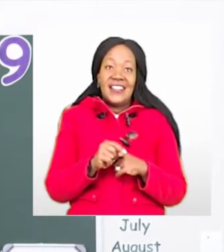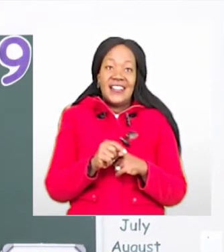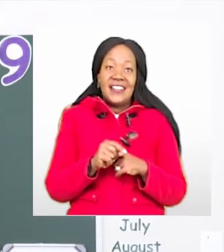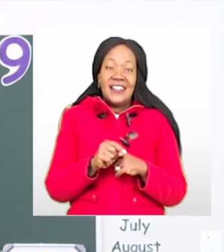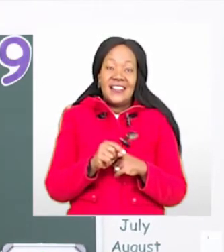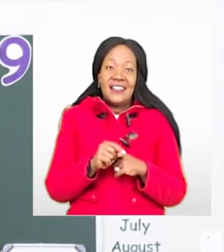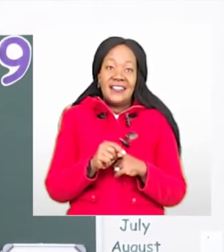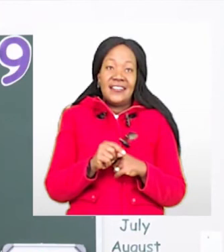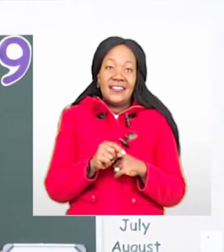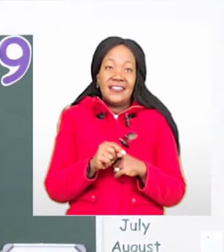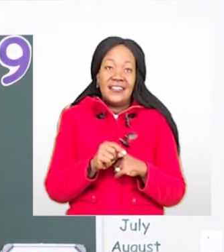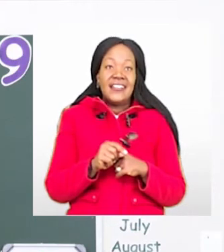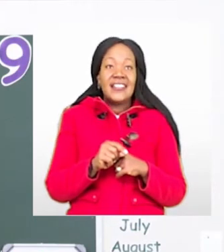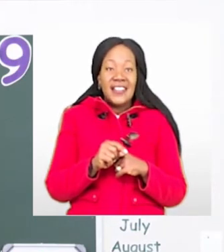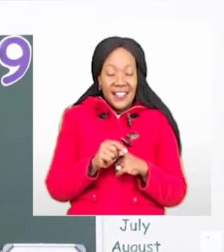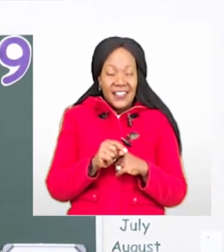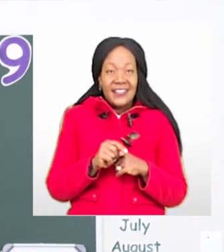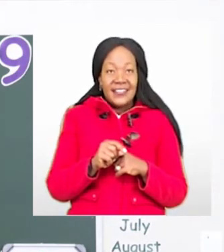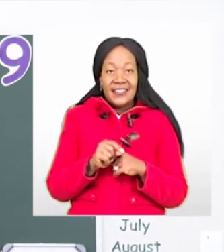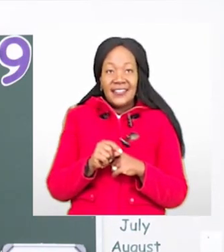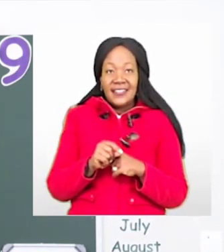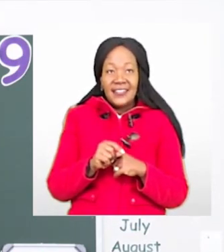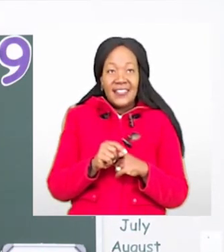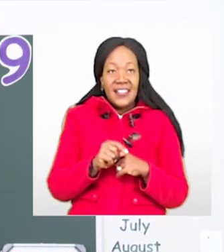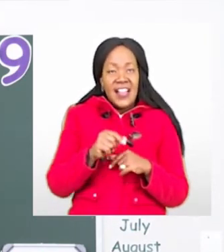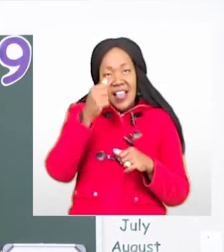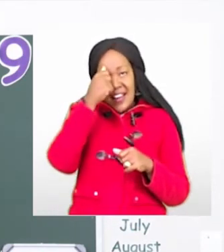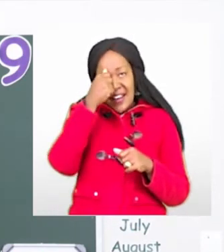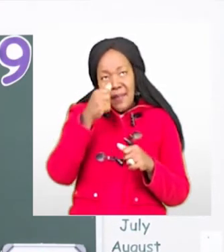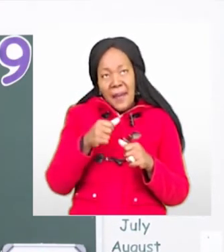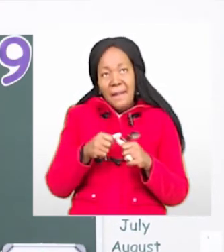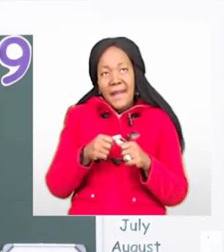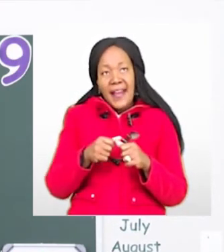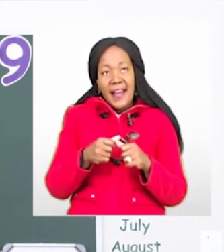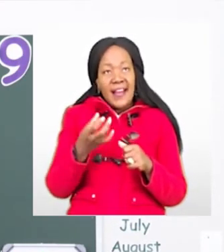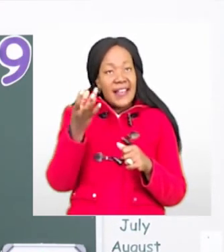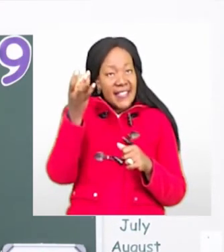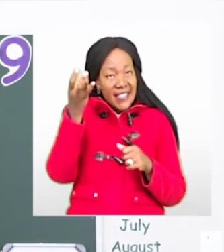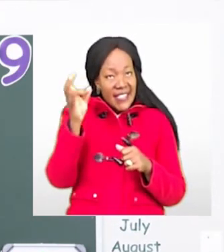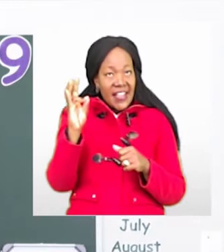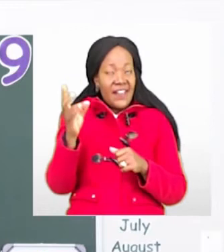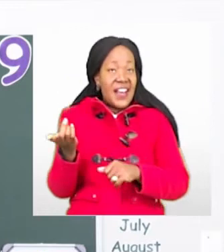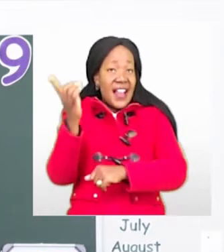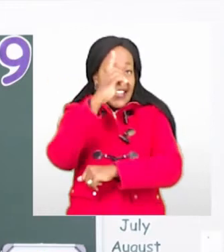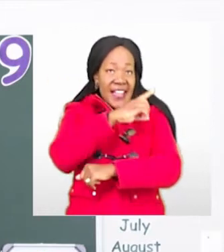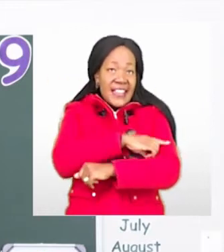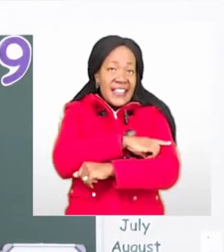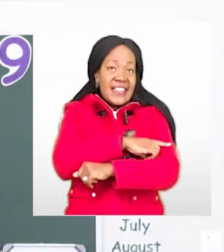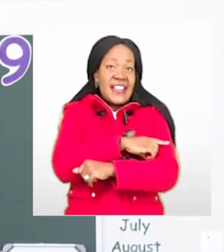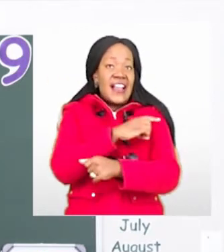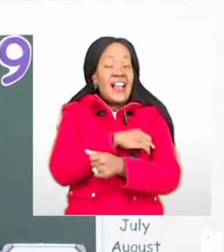we form number 7. Remember, 7 days in a week: